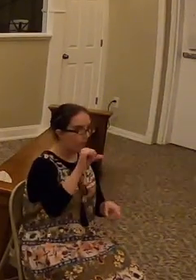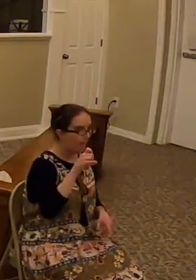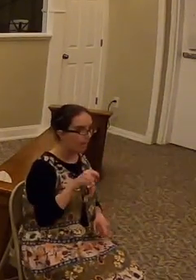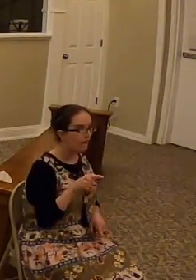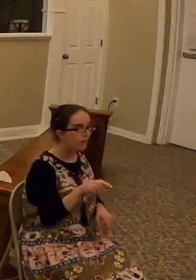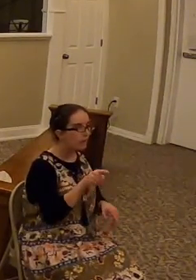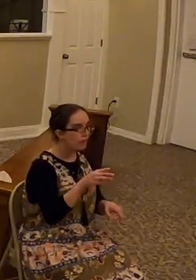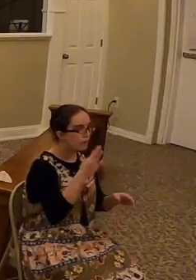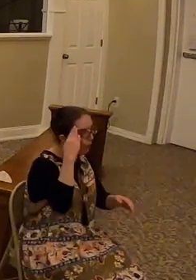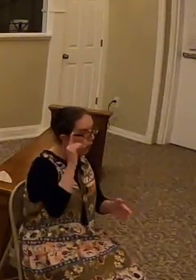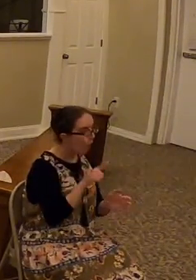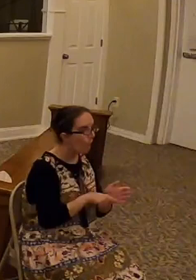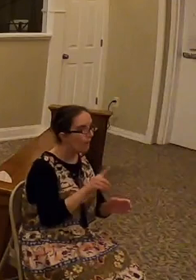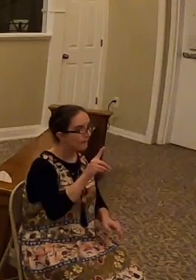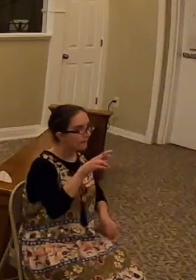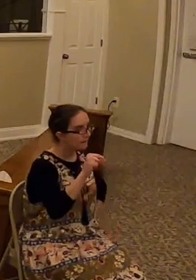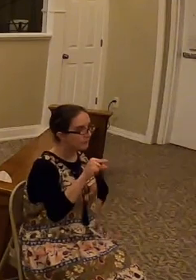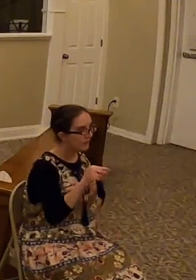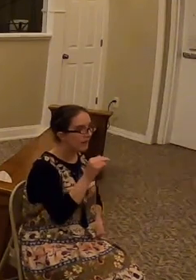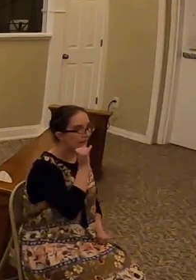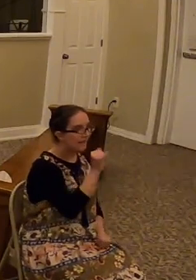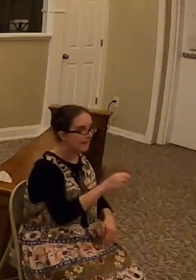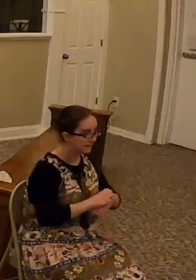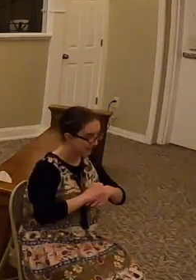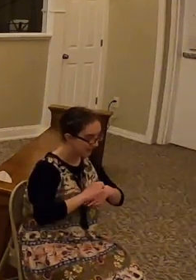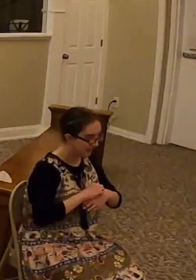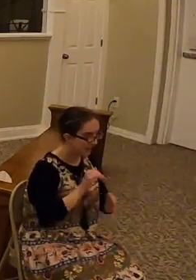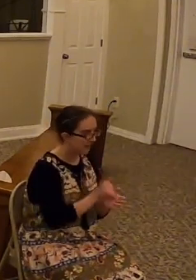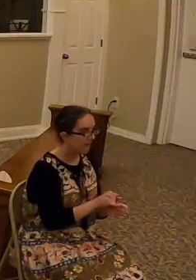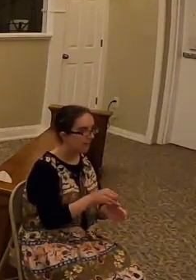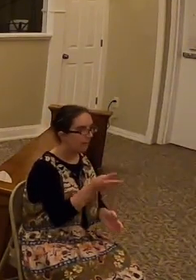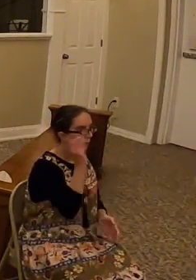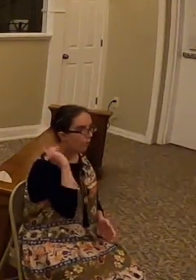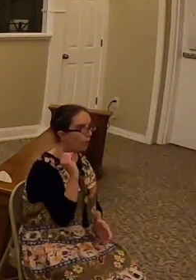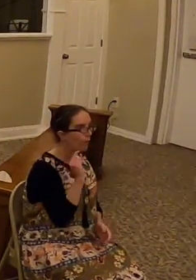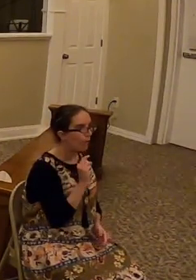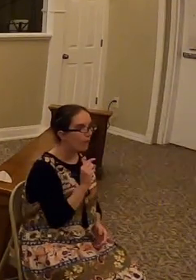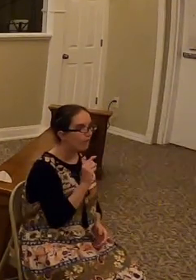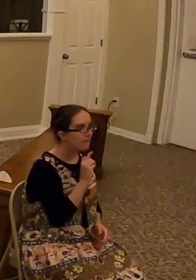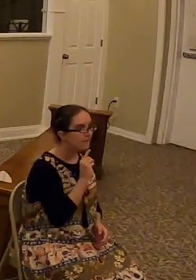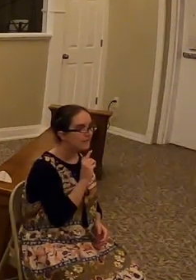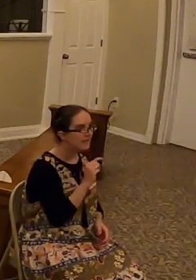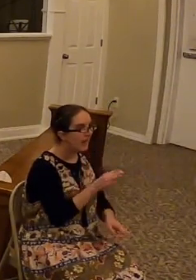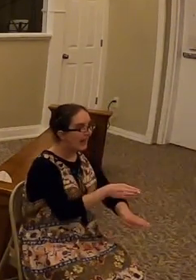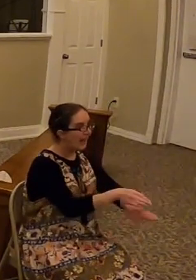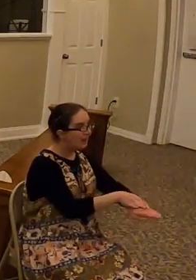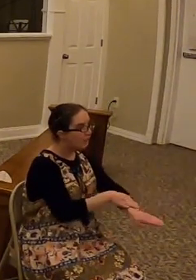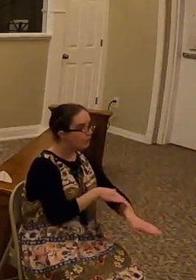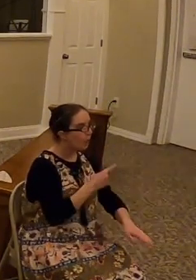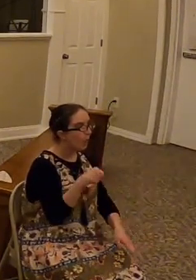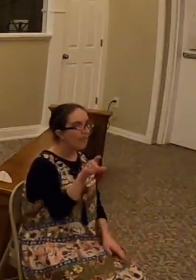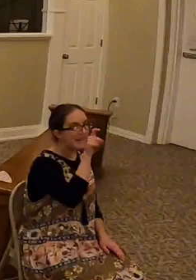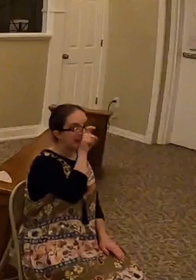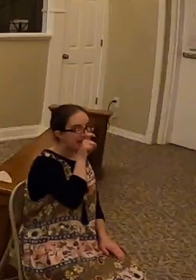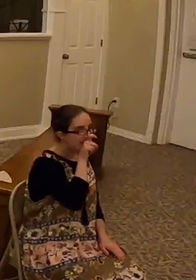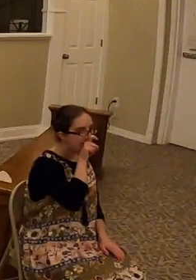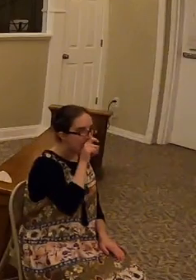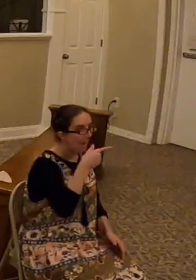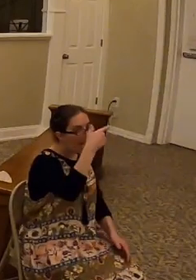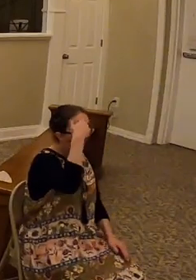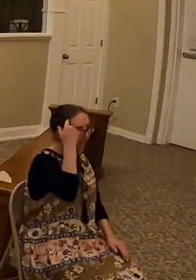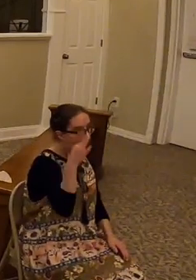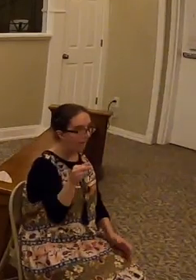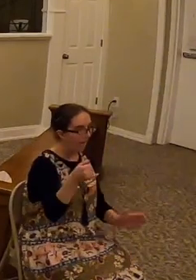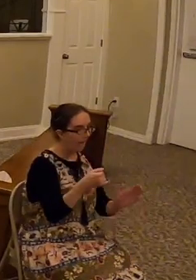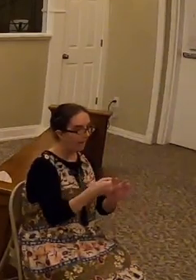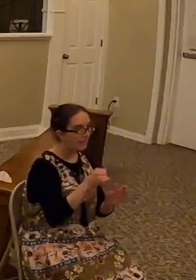then you probably know what drag is. Amen. That would normally slow the wing, the eagle down. But